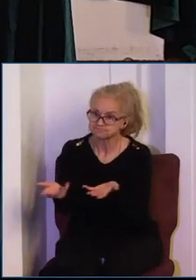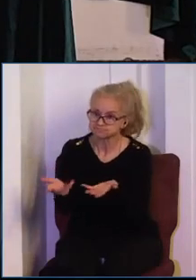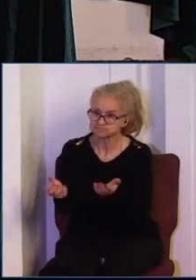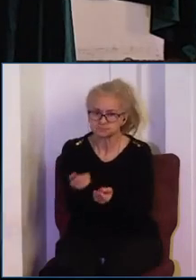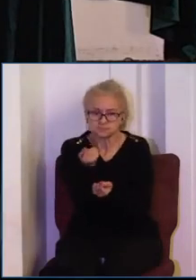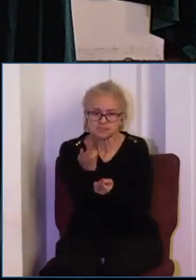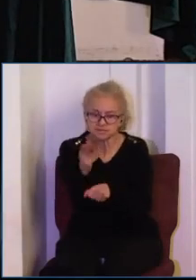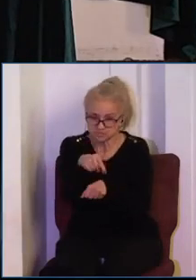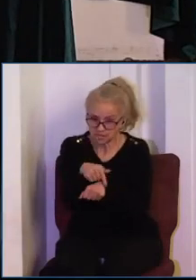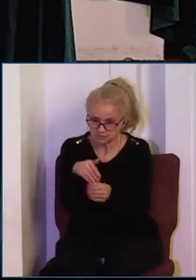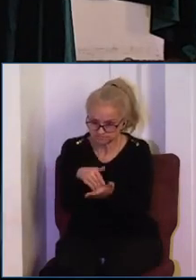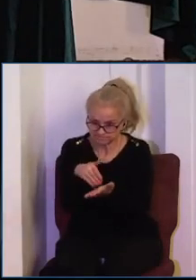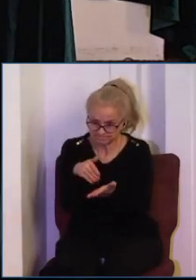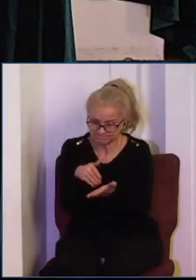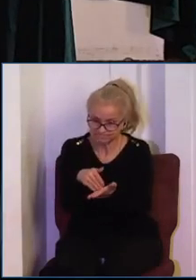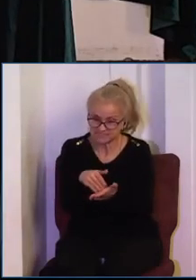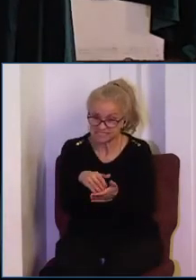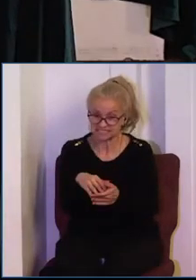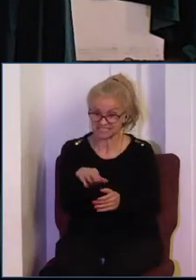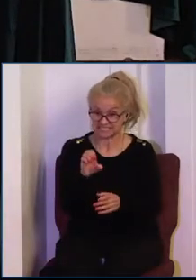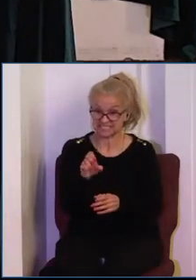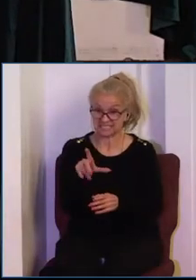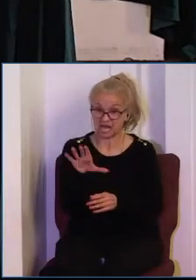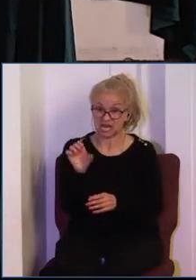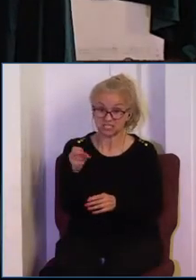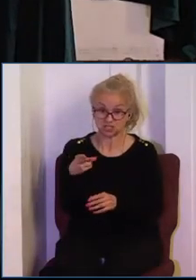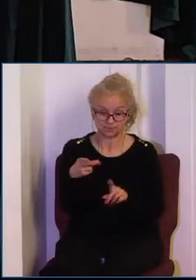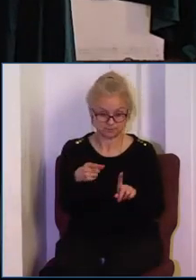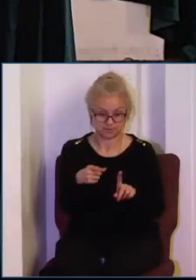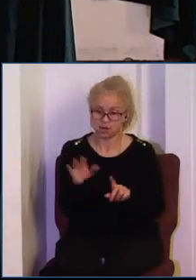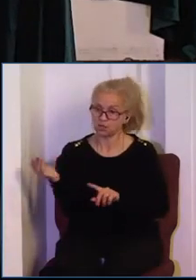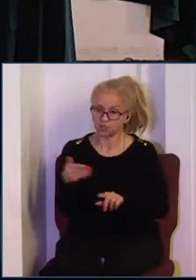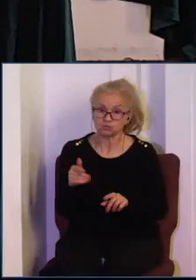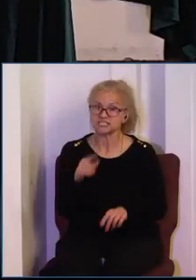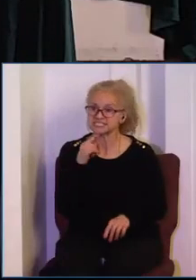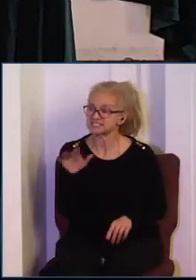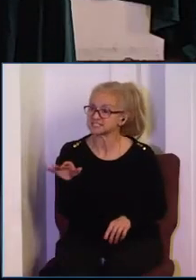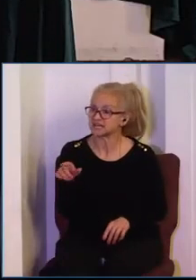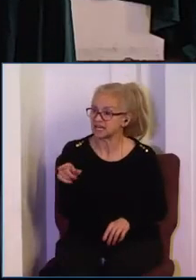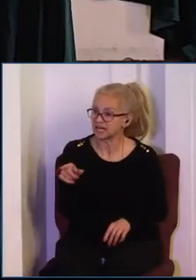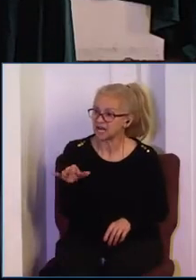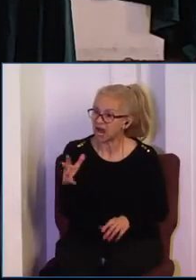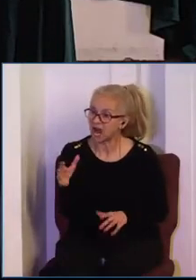several times Elisha goes to Elijah and he says,